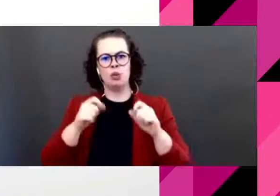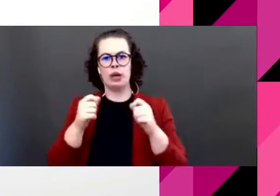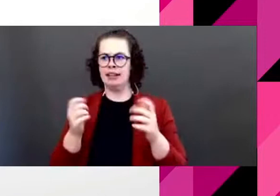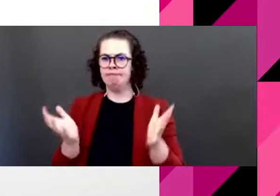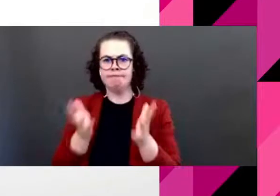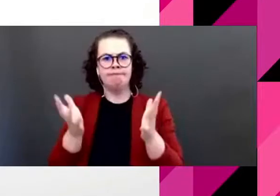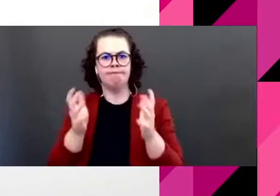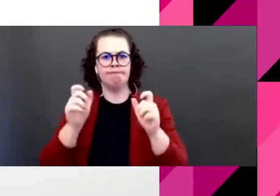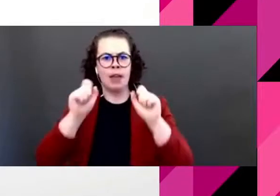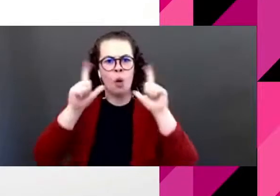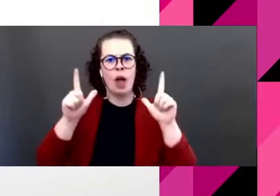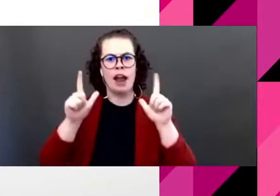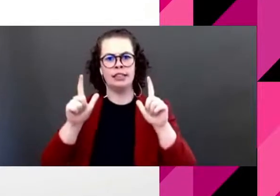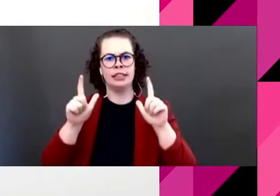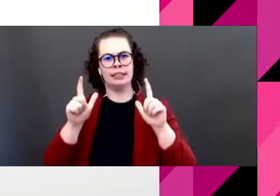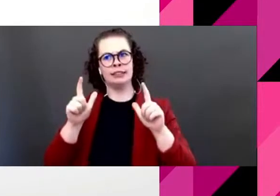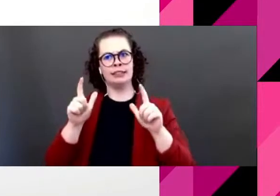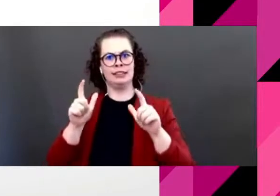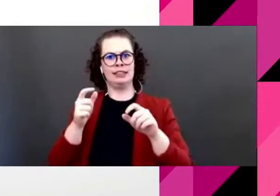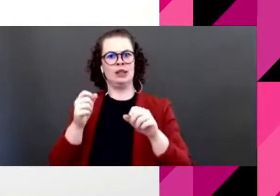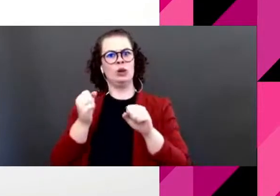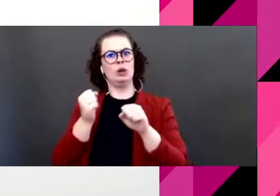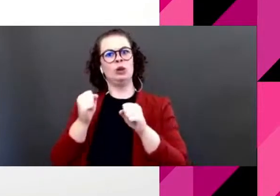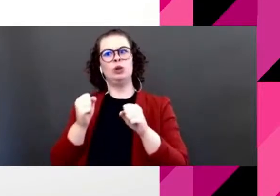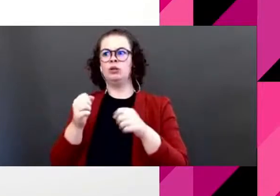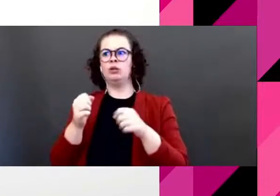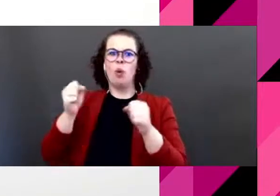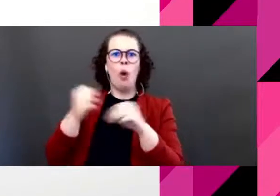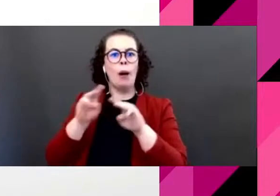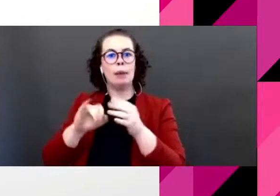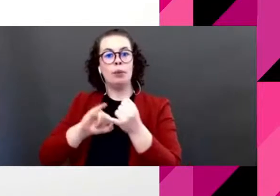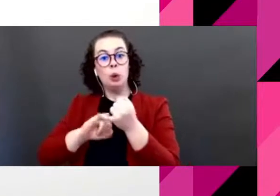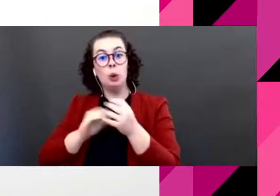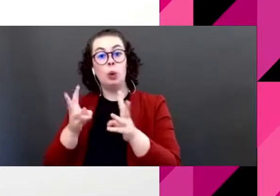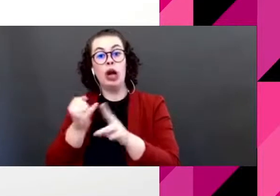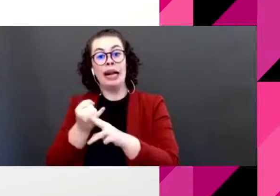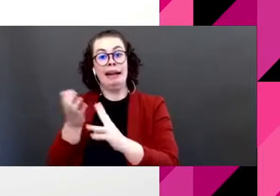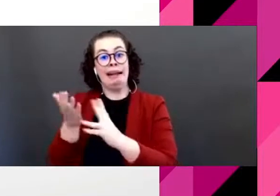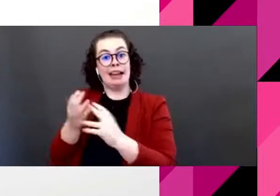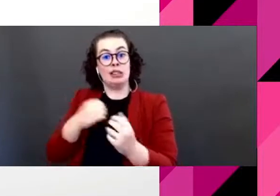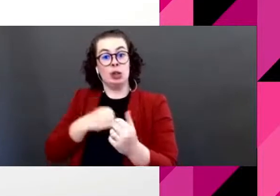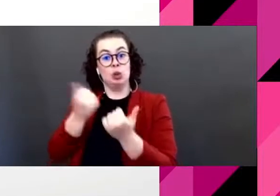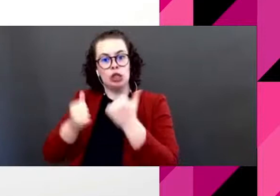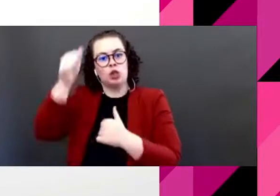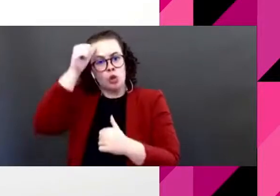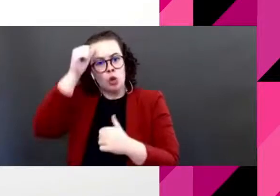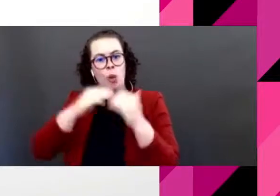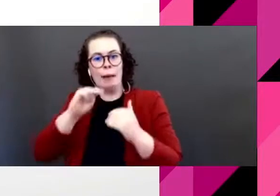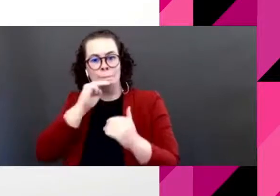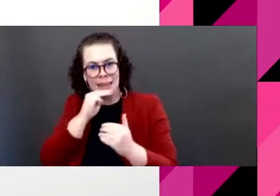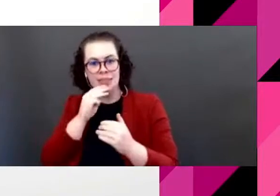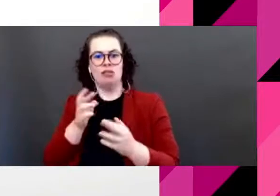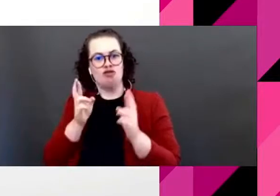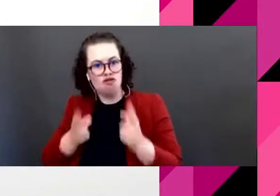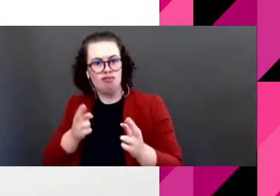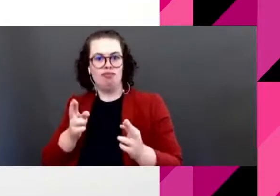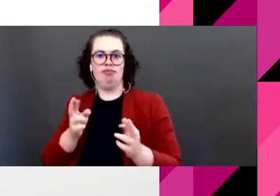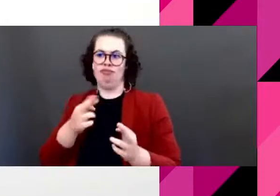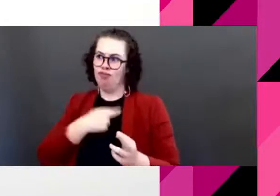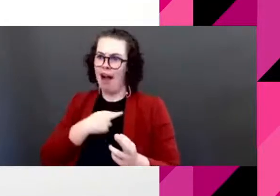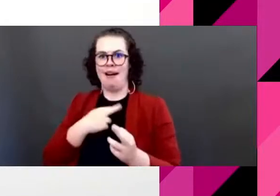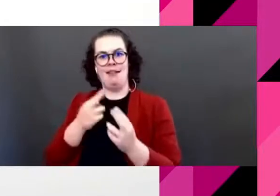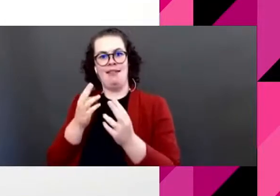working in the context of access to justice, right? We think that